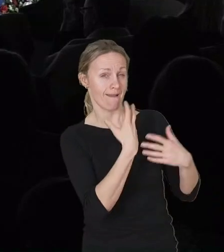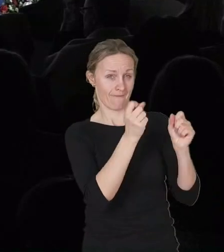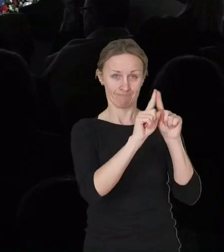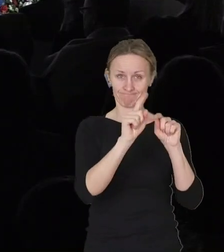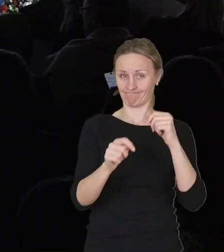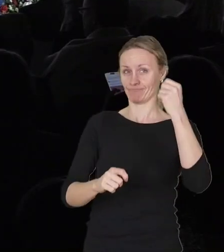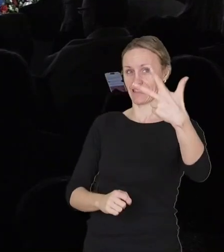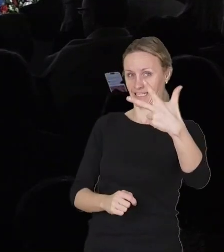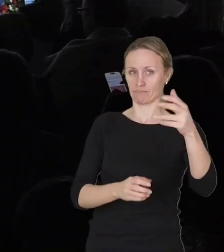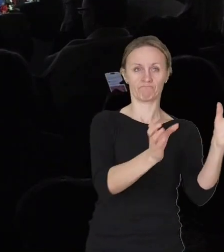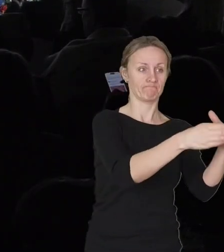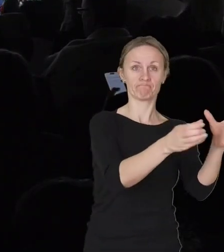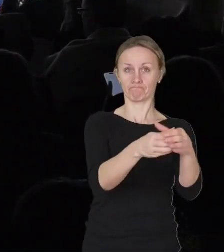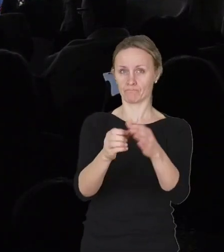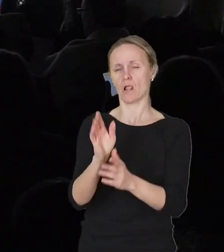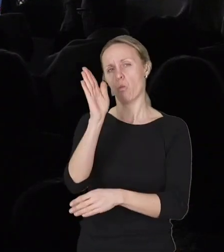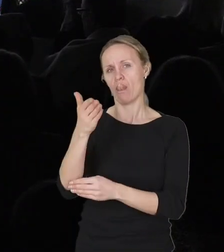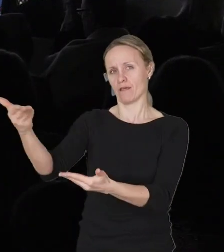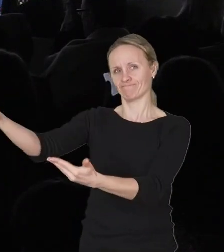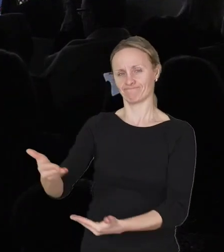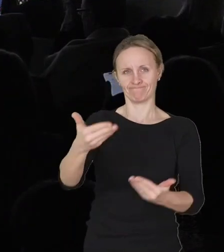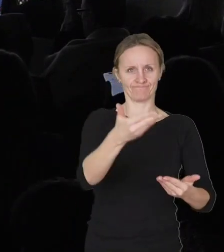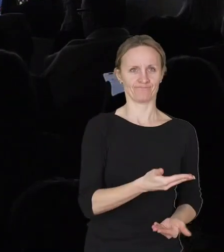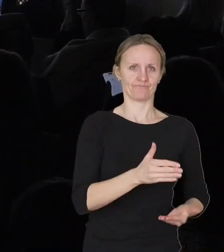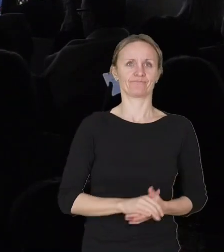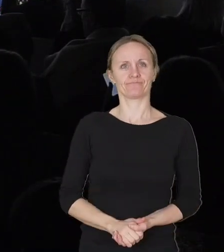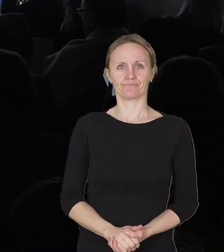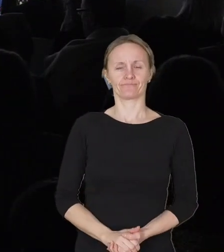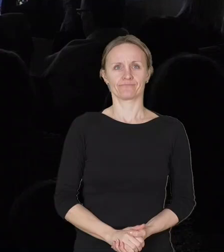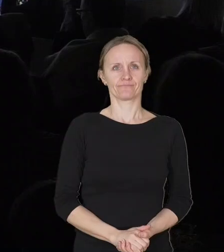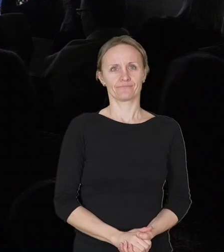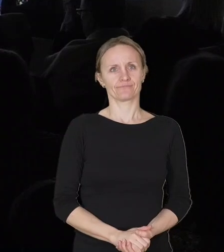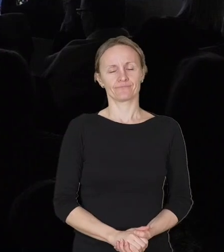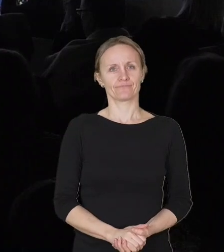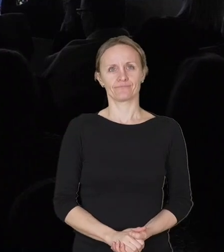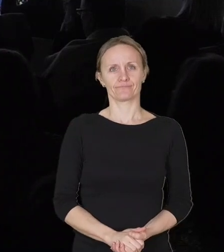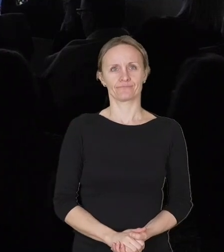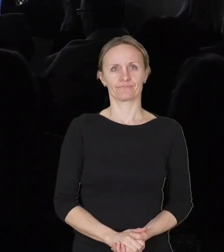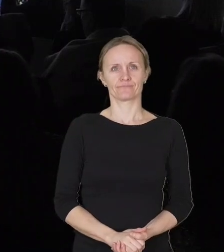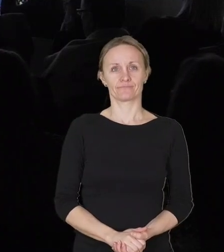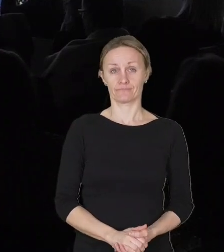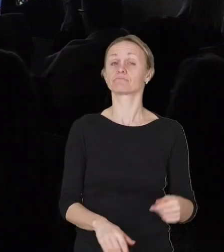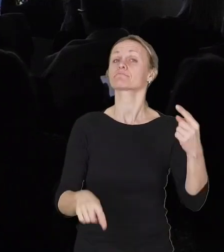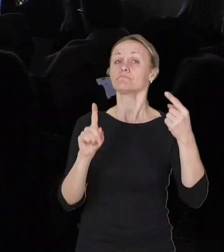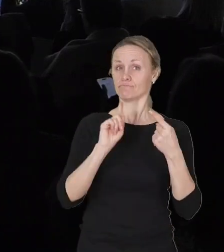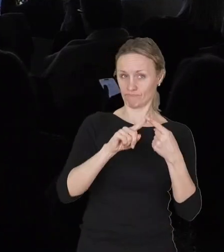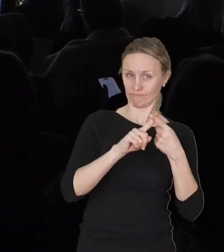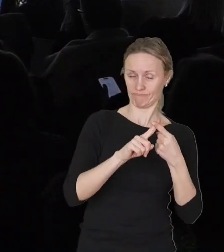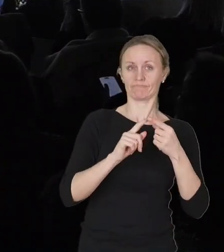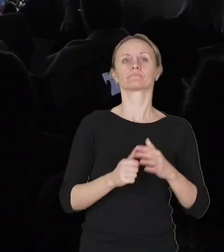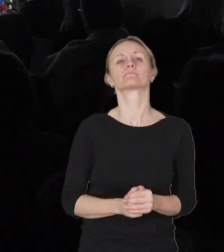There is the category where we need to create capacity,